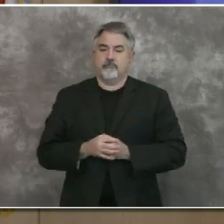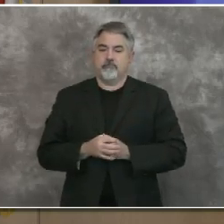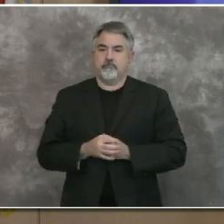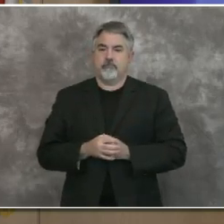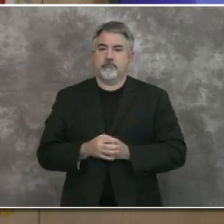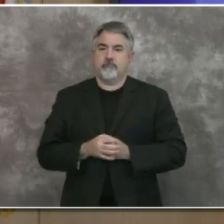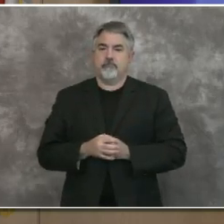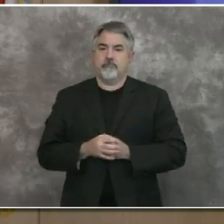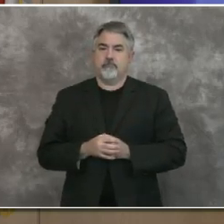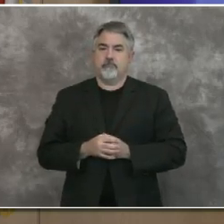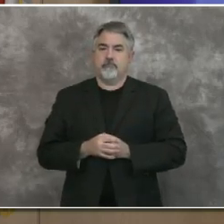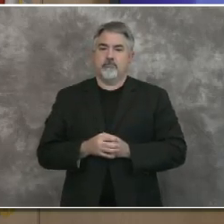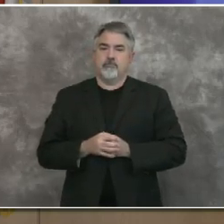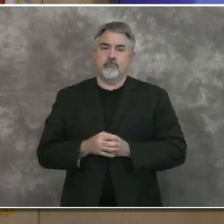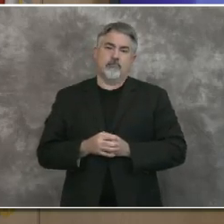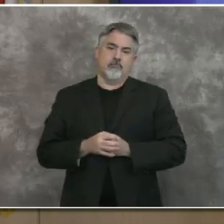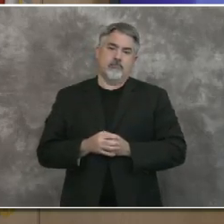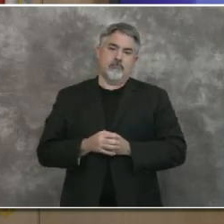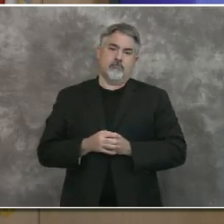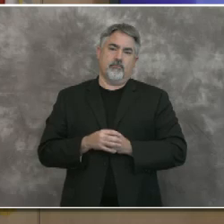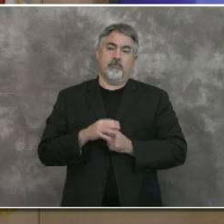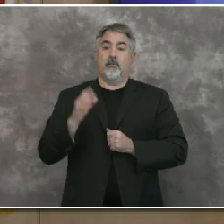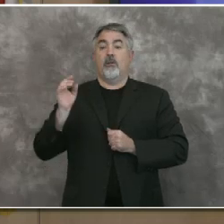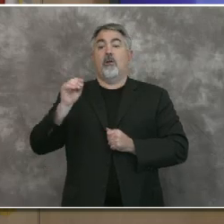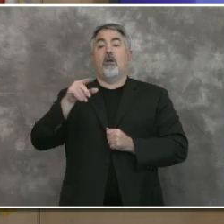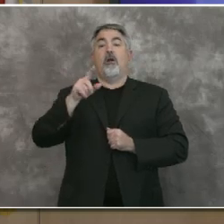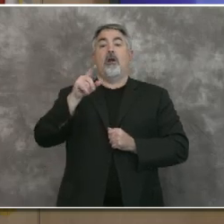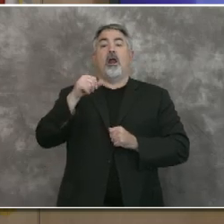no urban county can meet the current